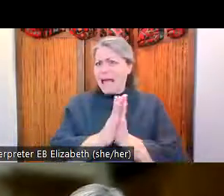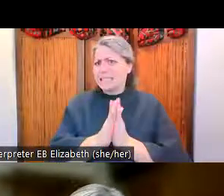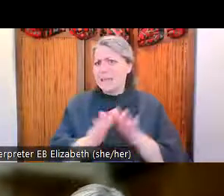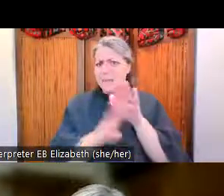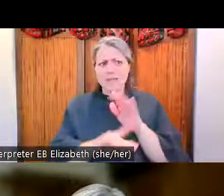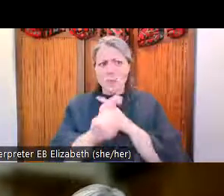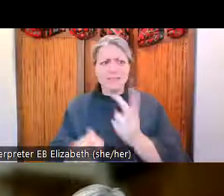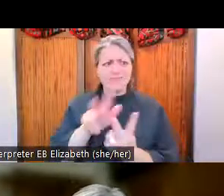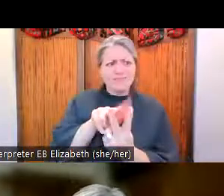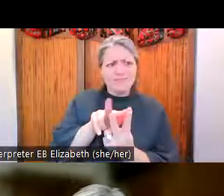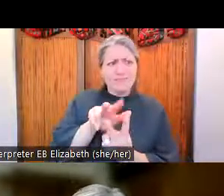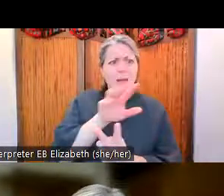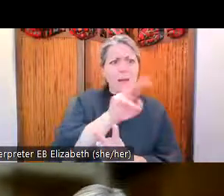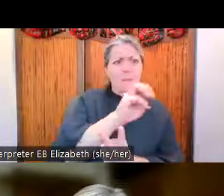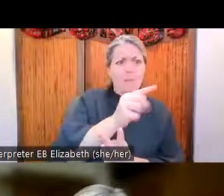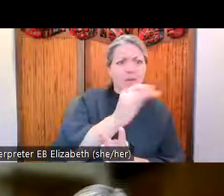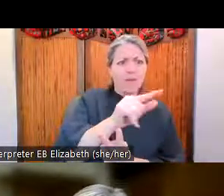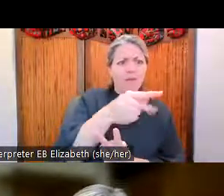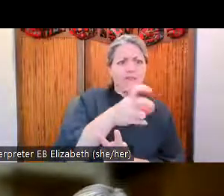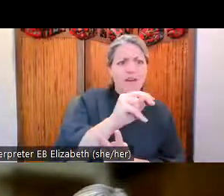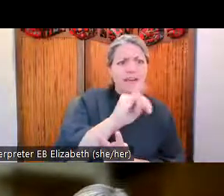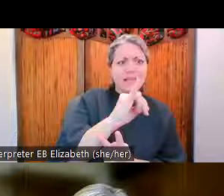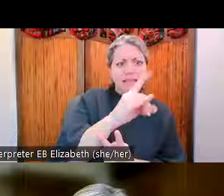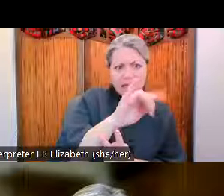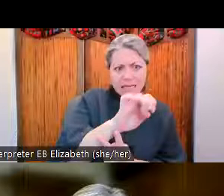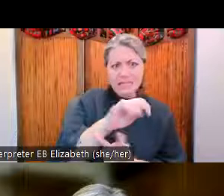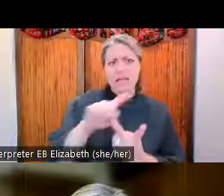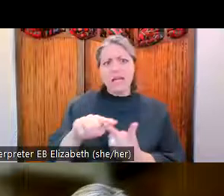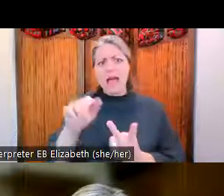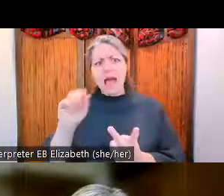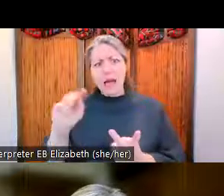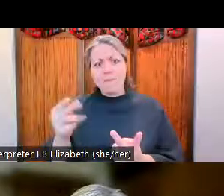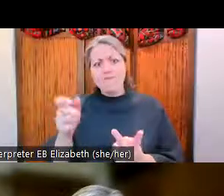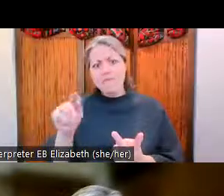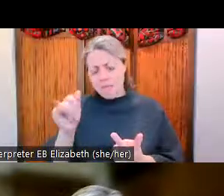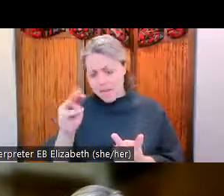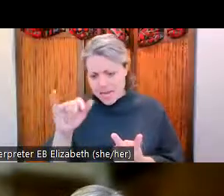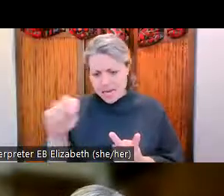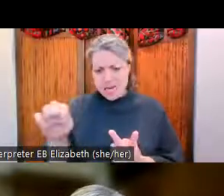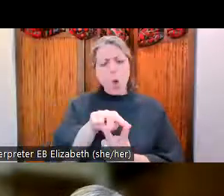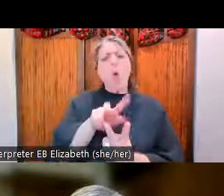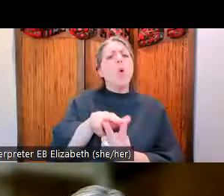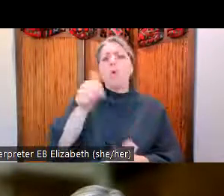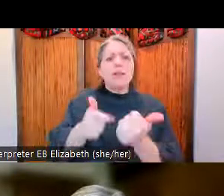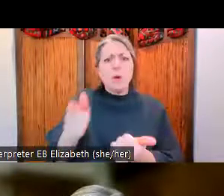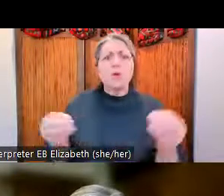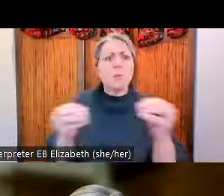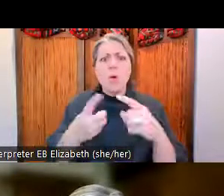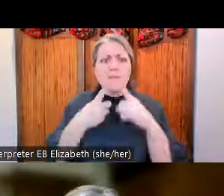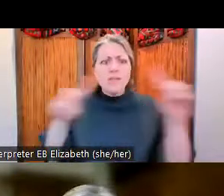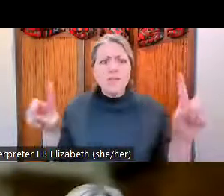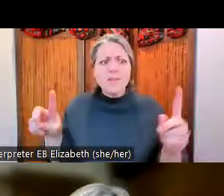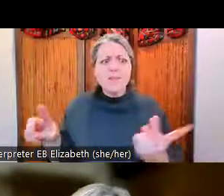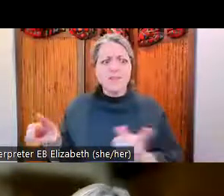question of when we're starting medicine in a child with autism and ADHD, should we start with Ritalin or